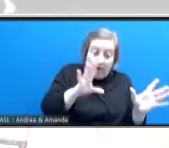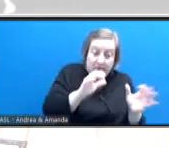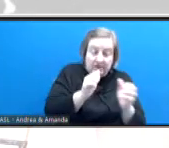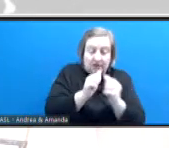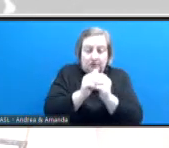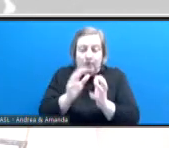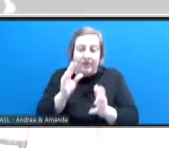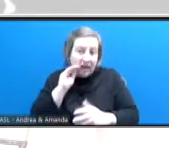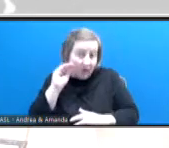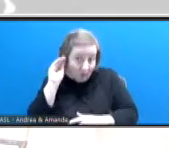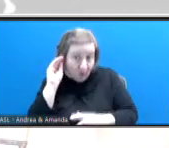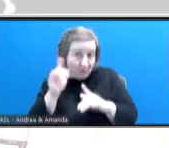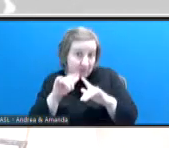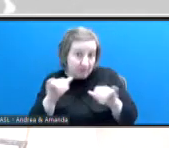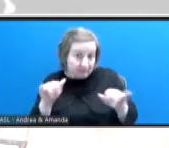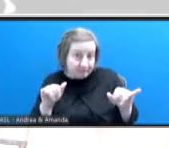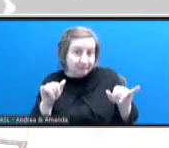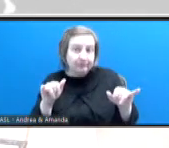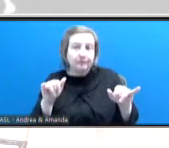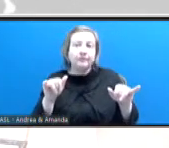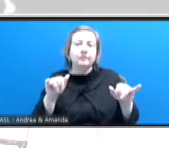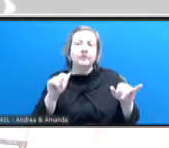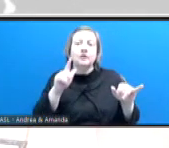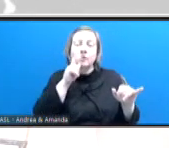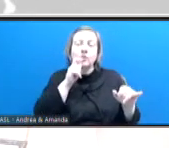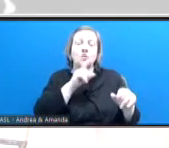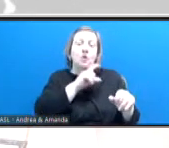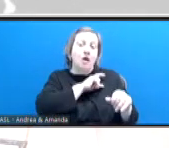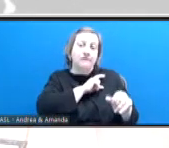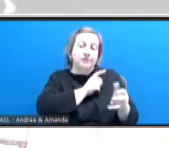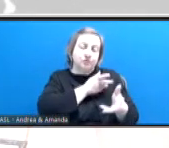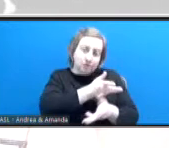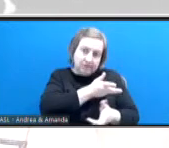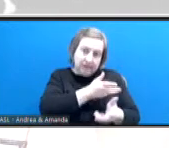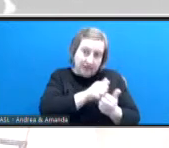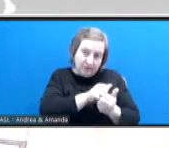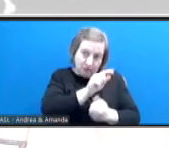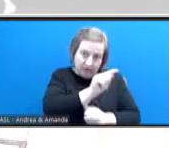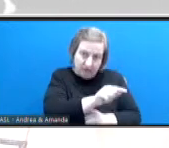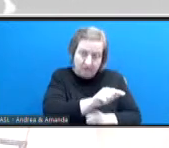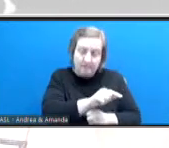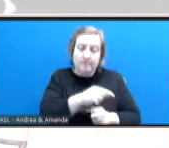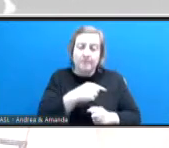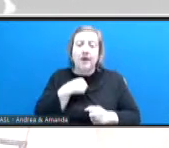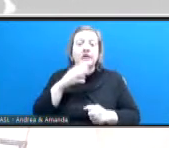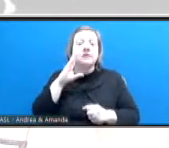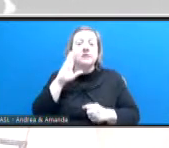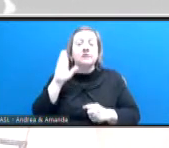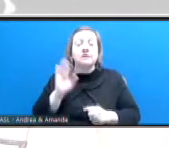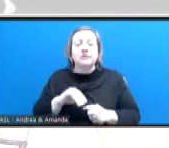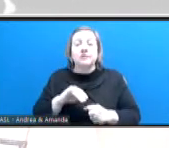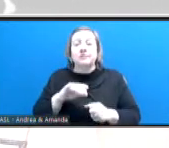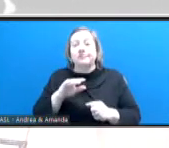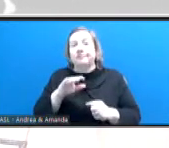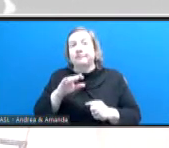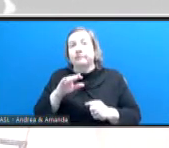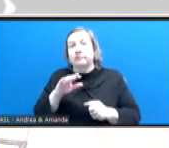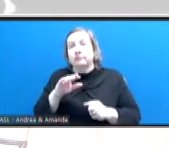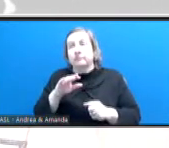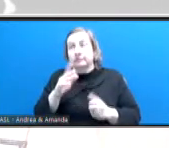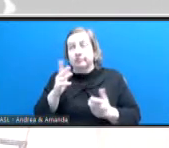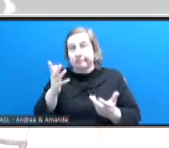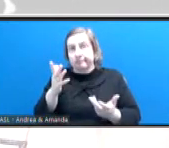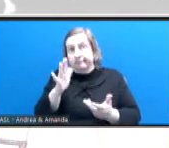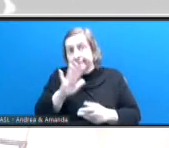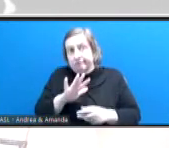that that officers engage with them. I do know that there is, I